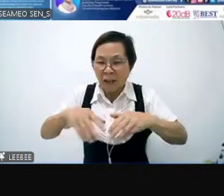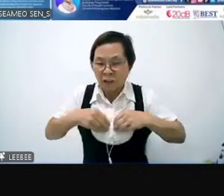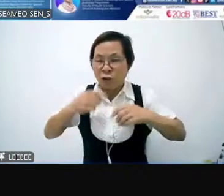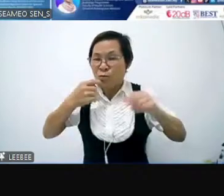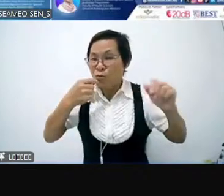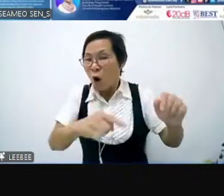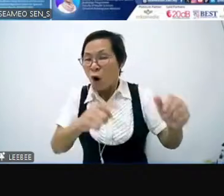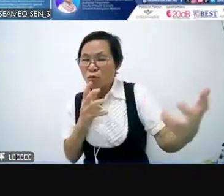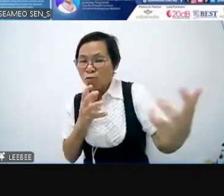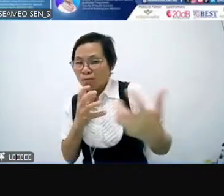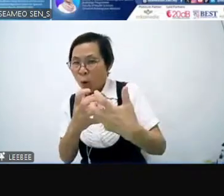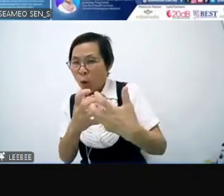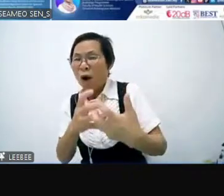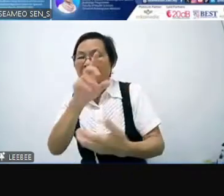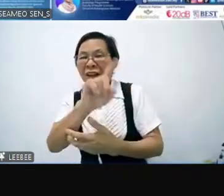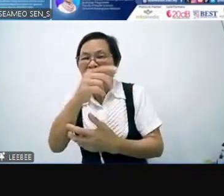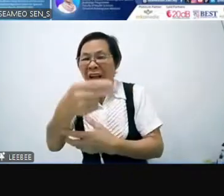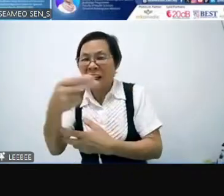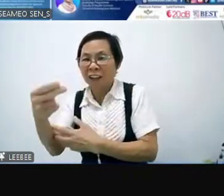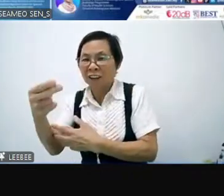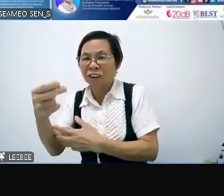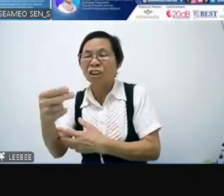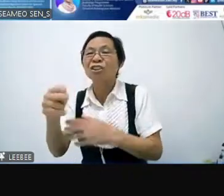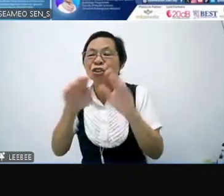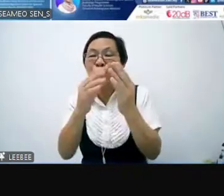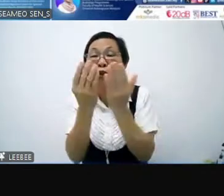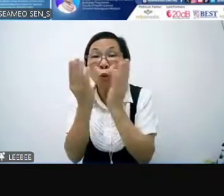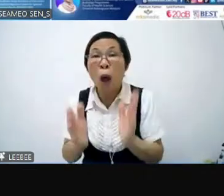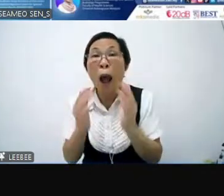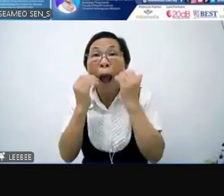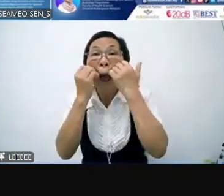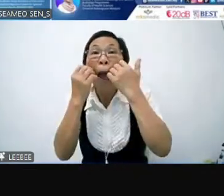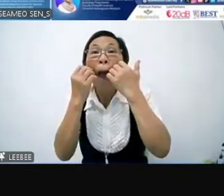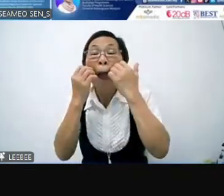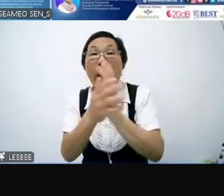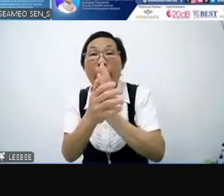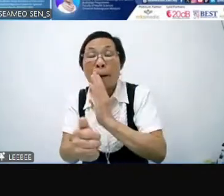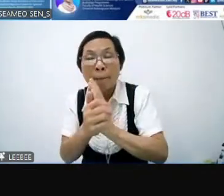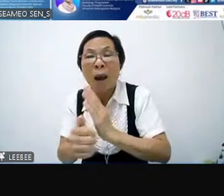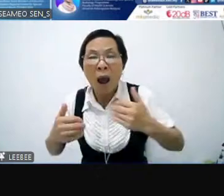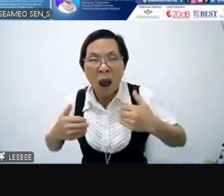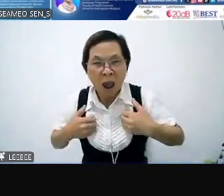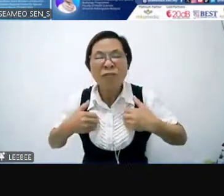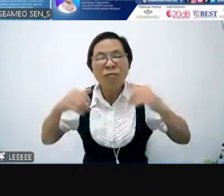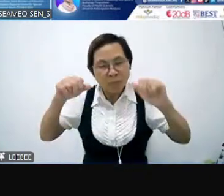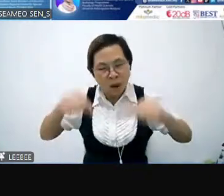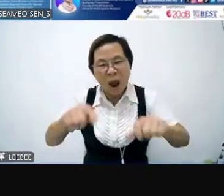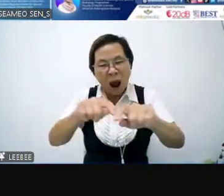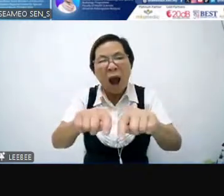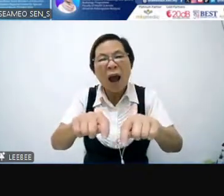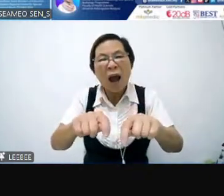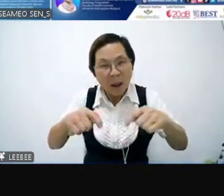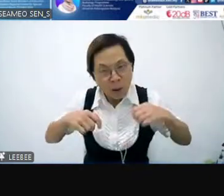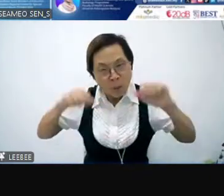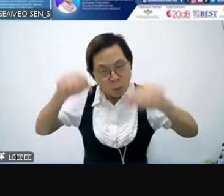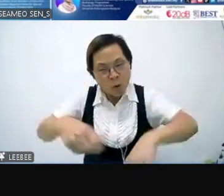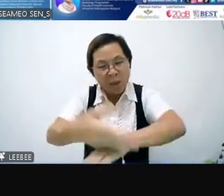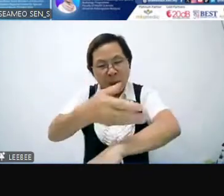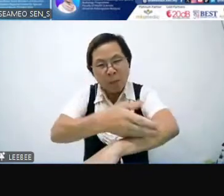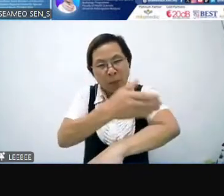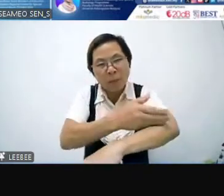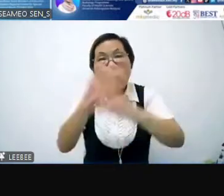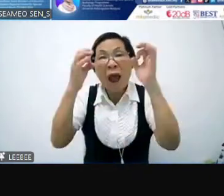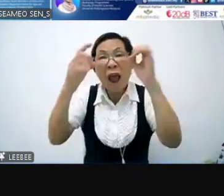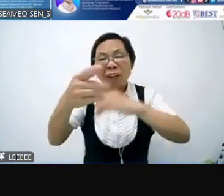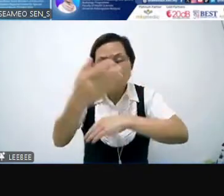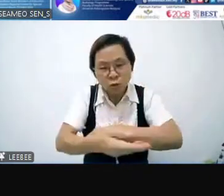suit DHA students' abilities. However, there is still room for enhancing educational tools and